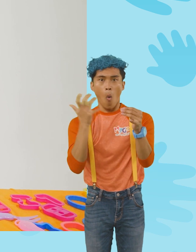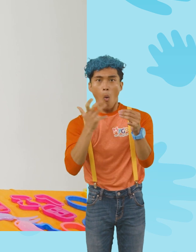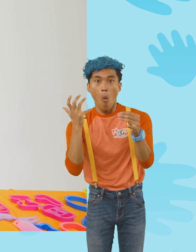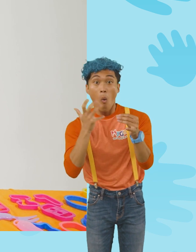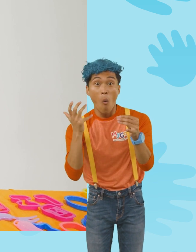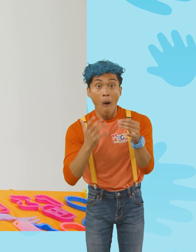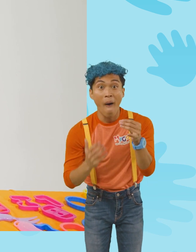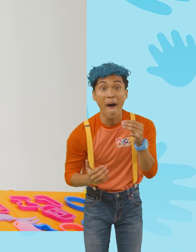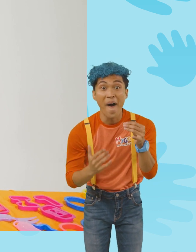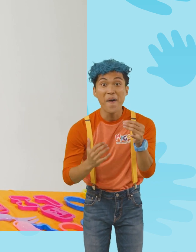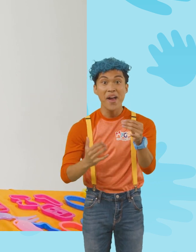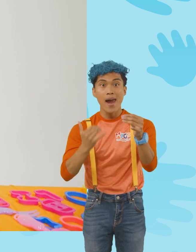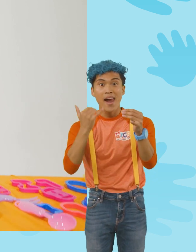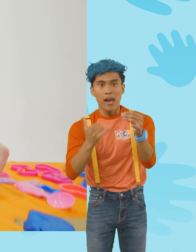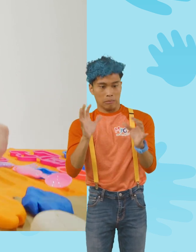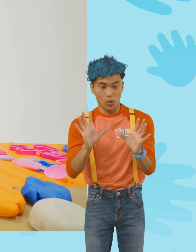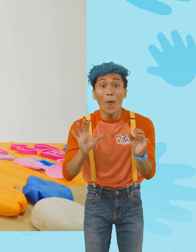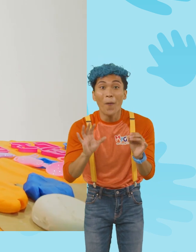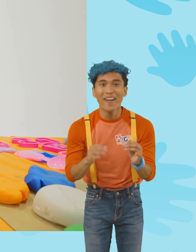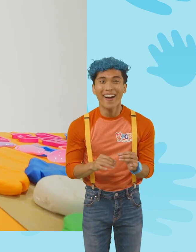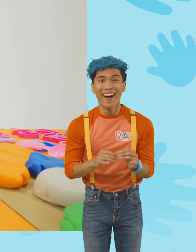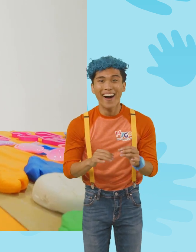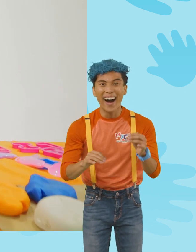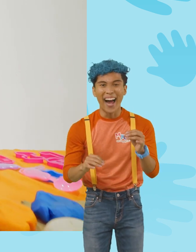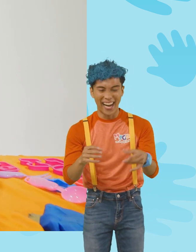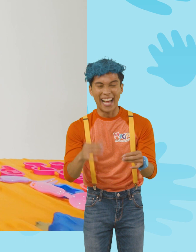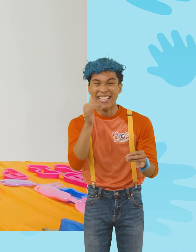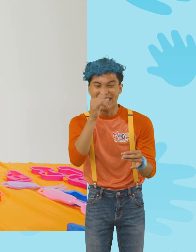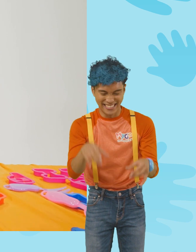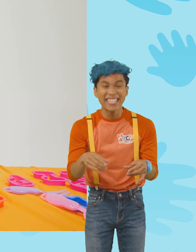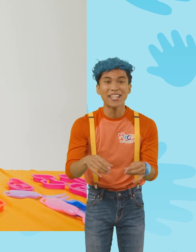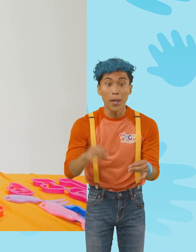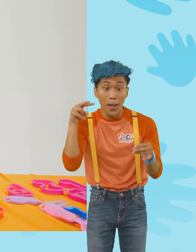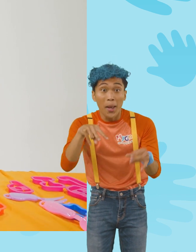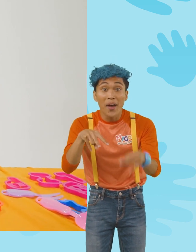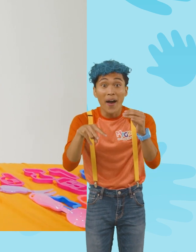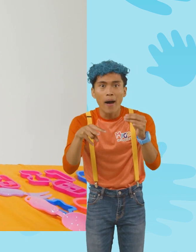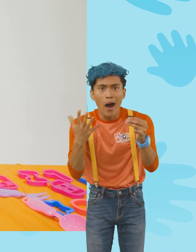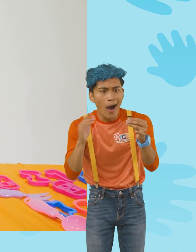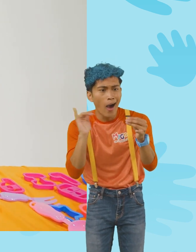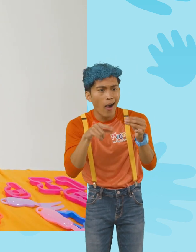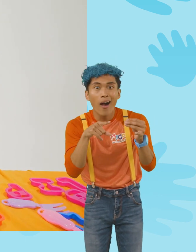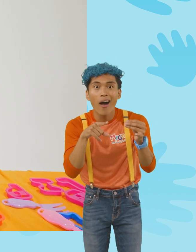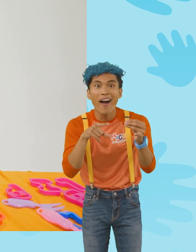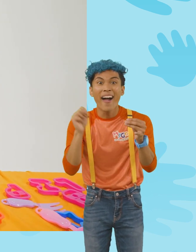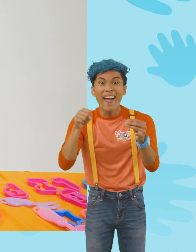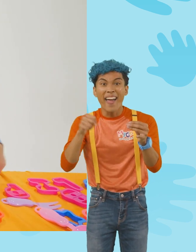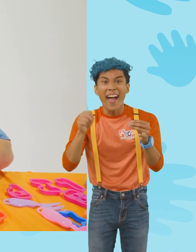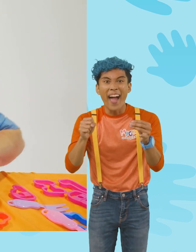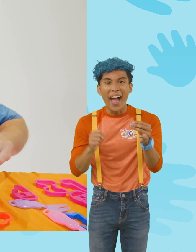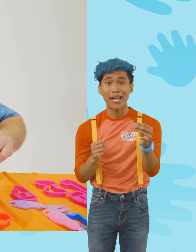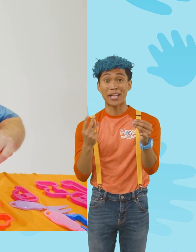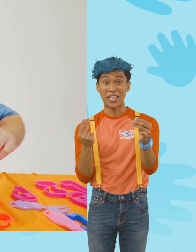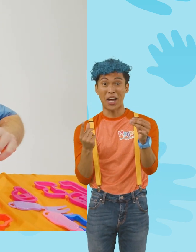Wow, and now, oh, that's silly. Look, what is that? Yeah, it's